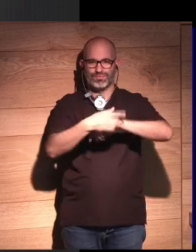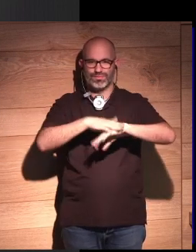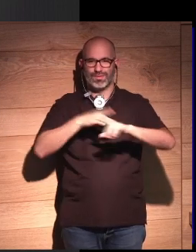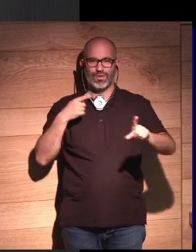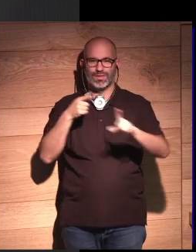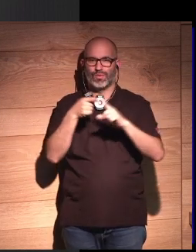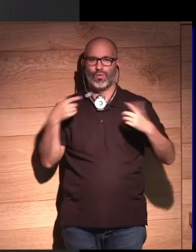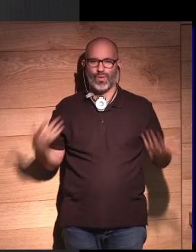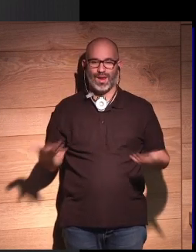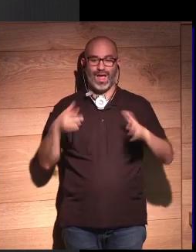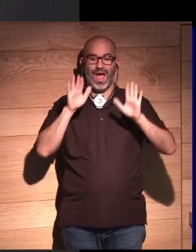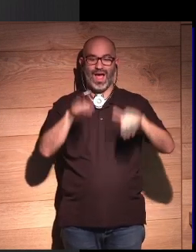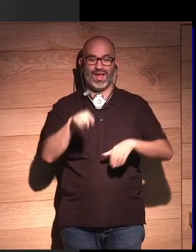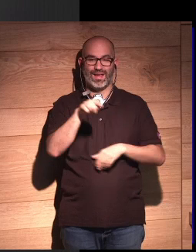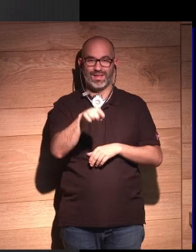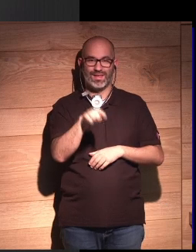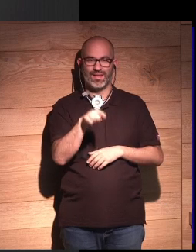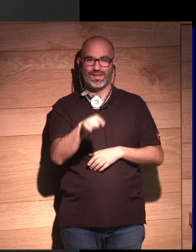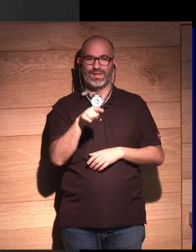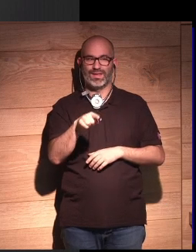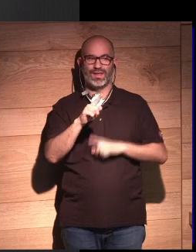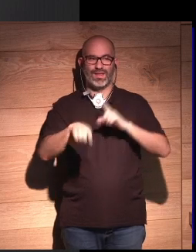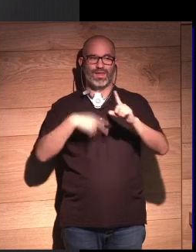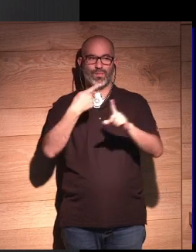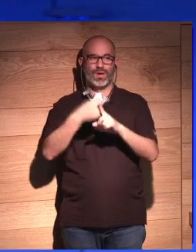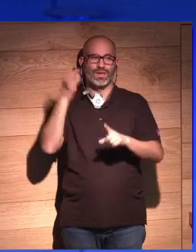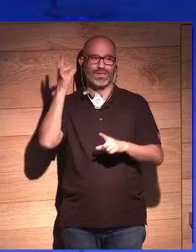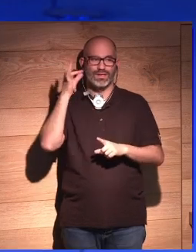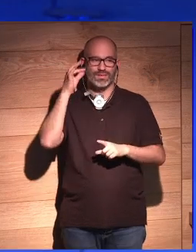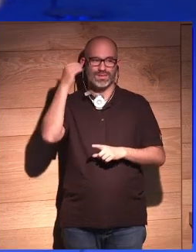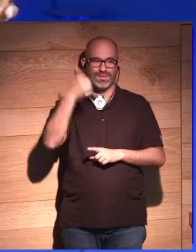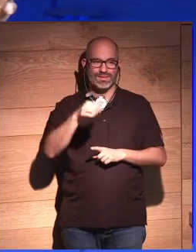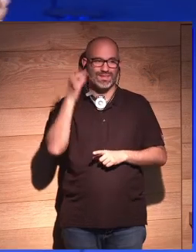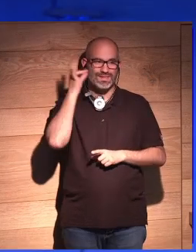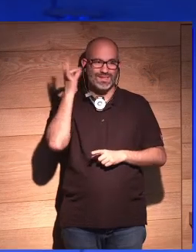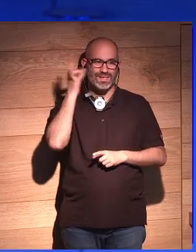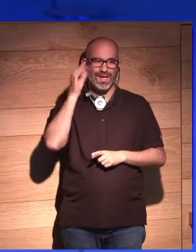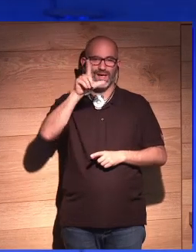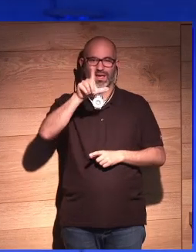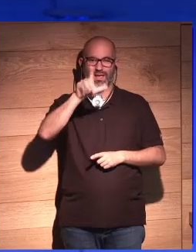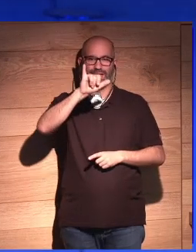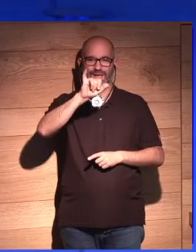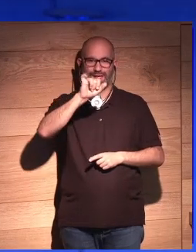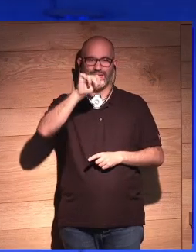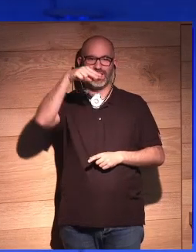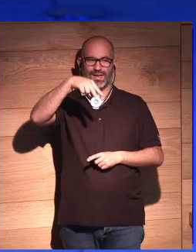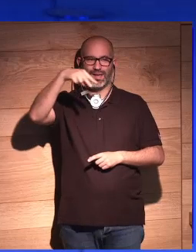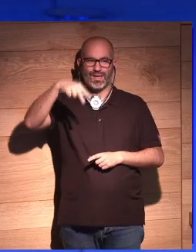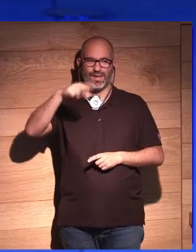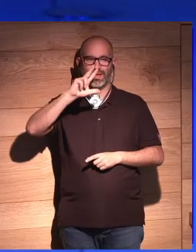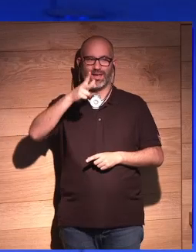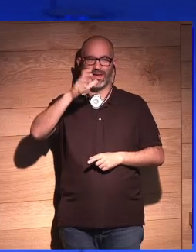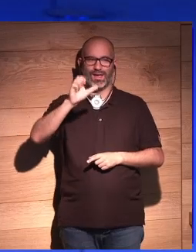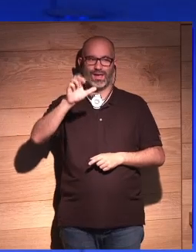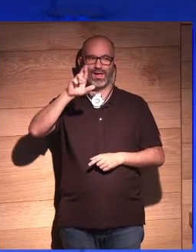back and presented Women Art Revolution and Raw War. This is, again, a feature film with a transmedia